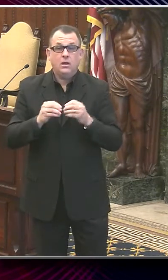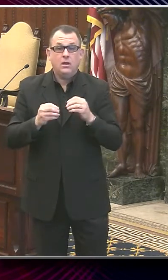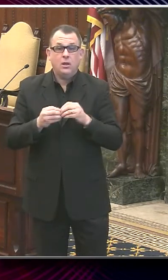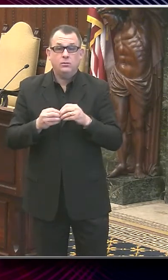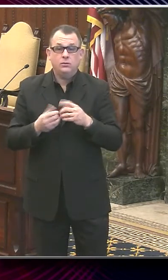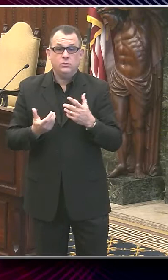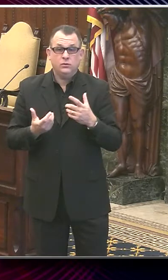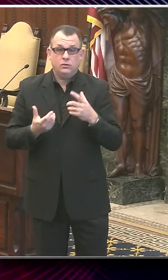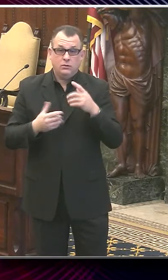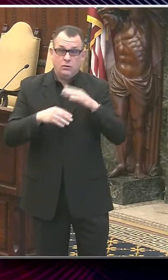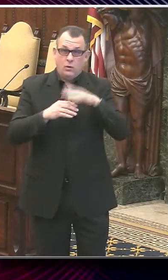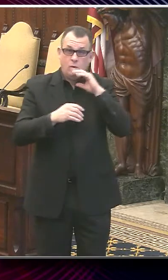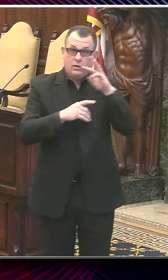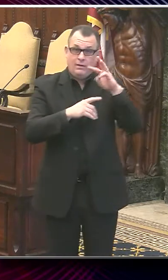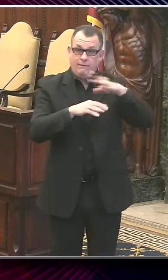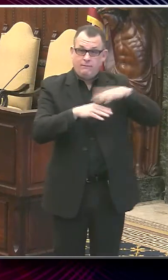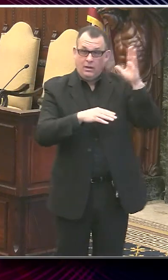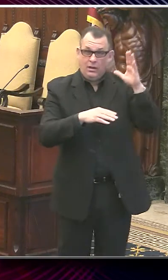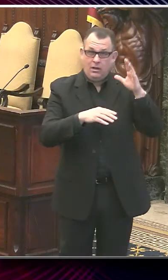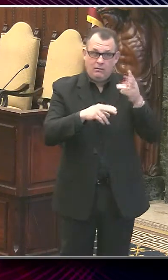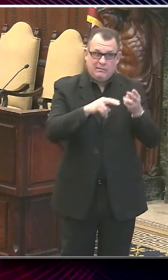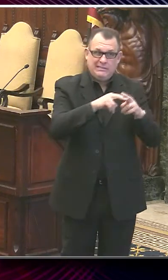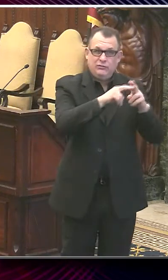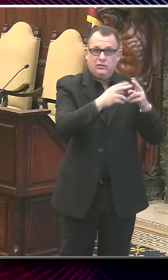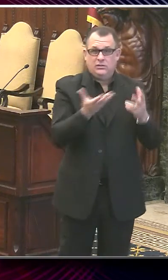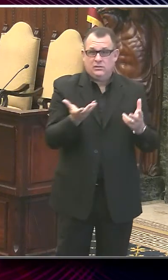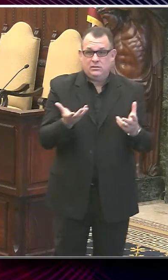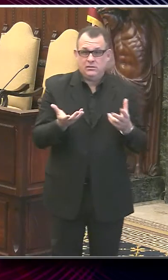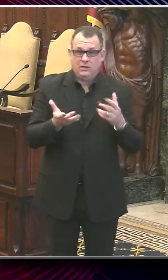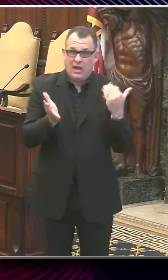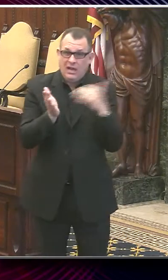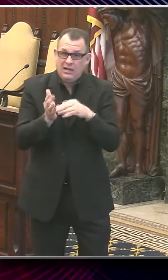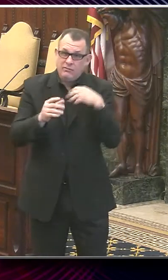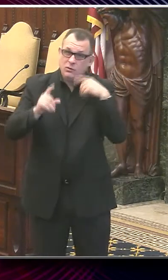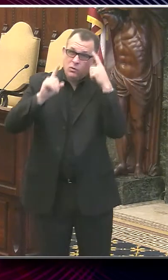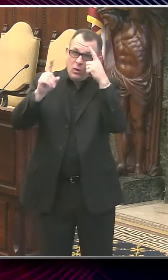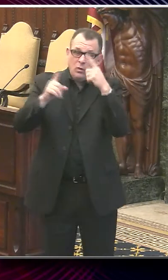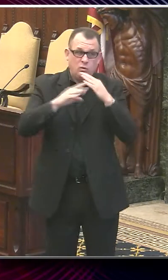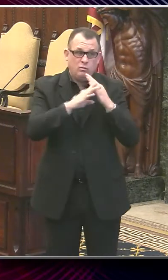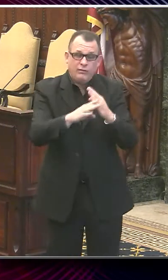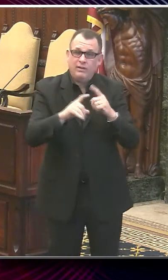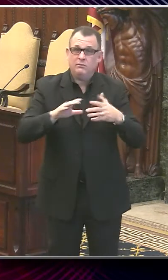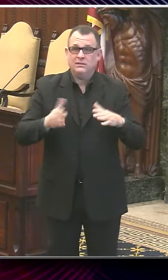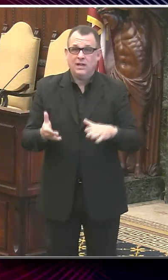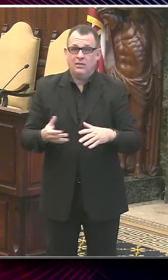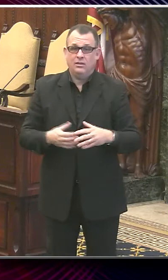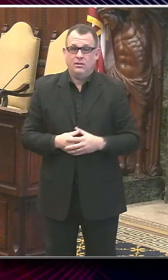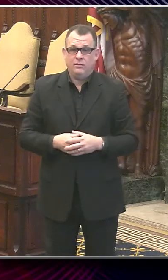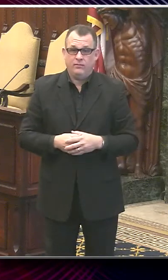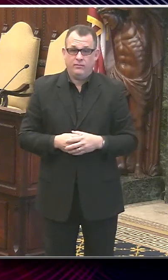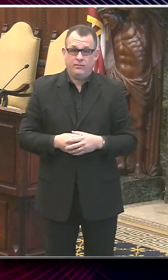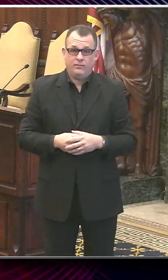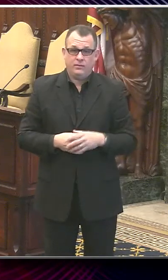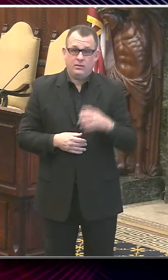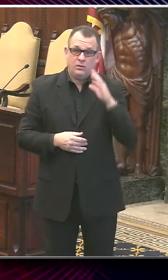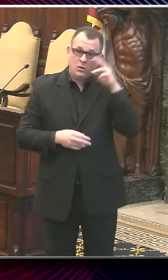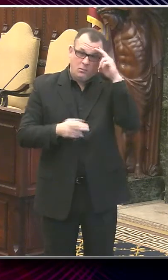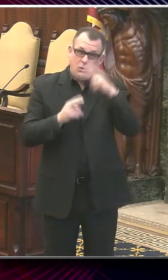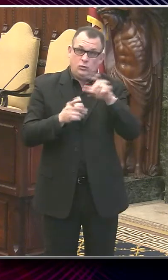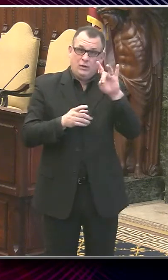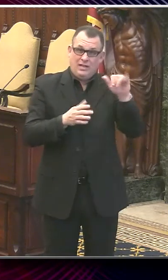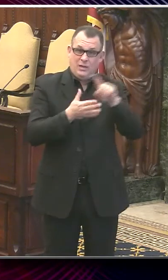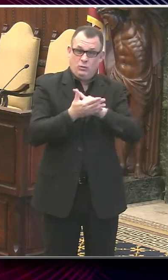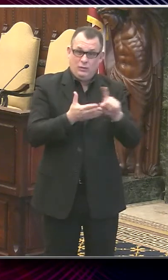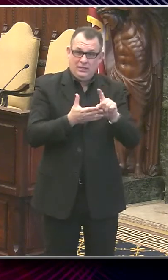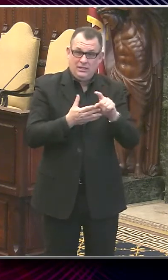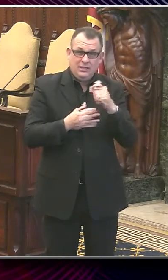of 65 to prevent more deaths. More on that in a minute. For the week that ended March 28th, we had